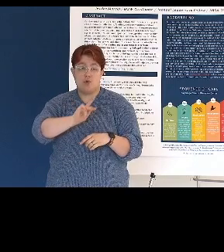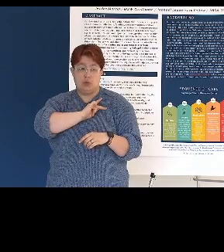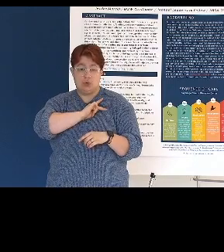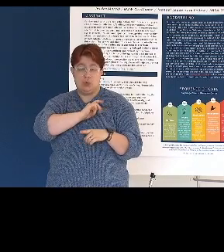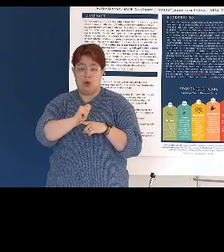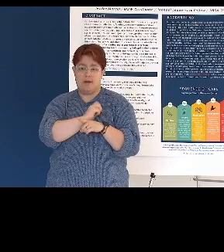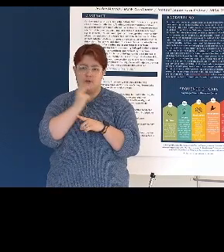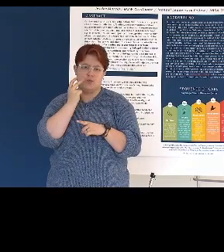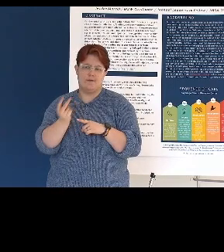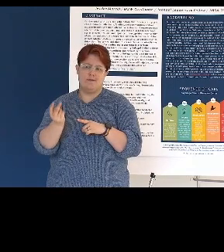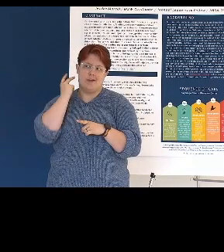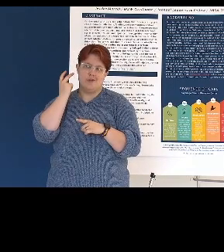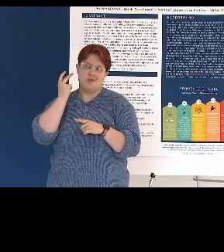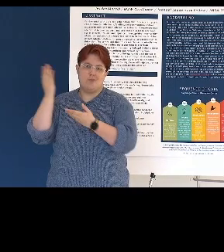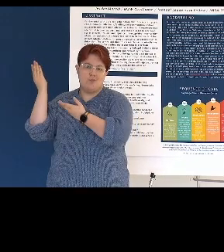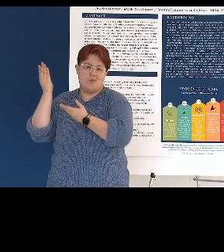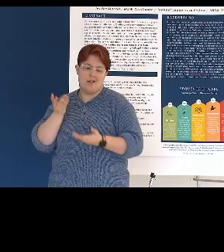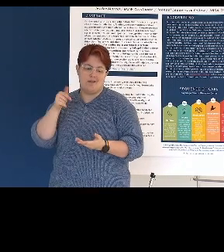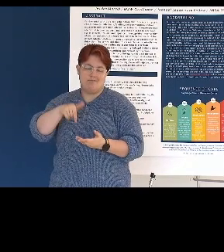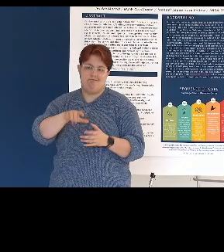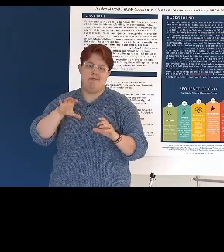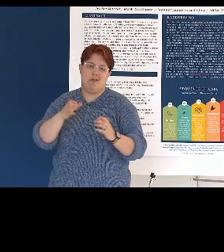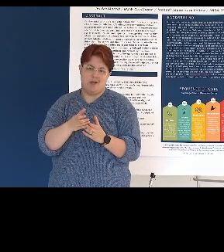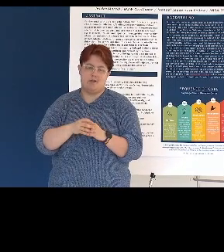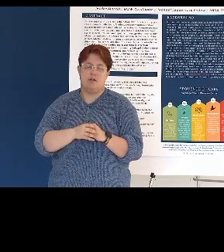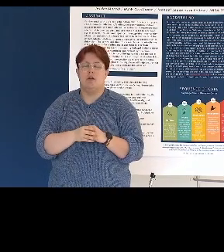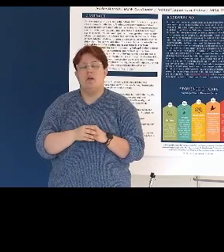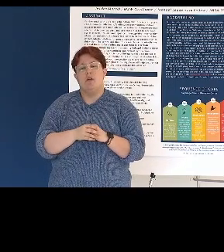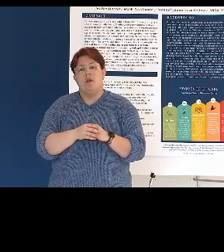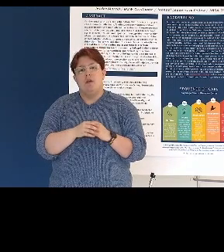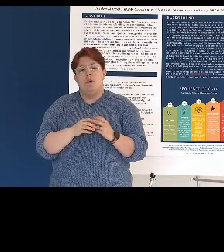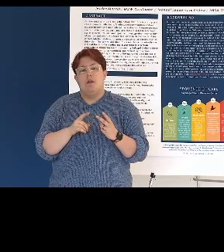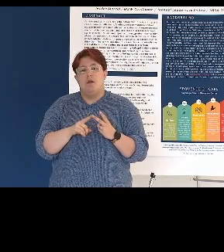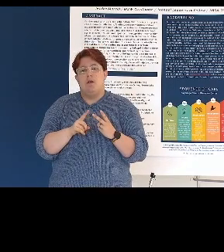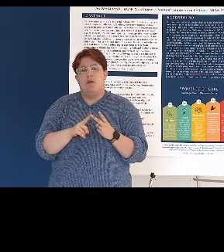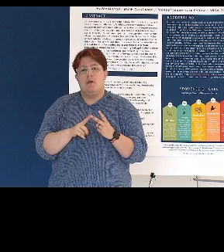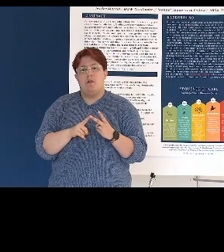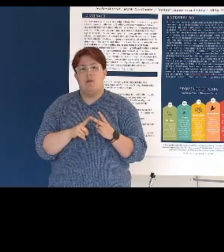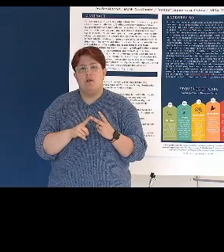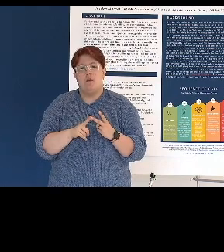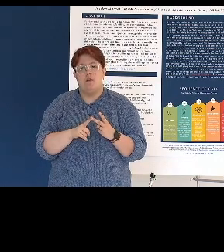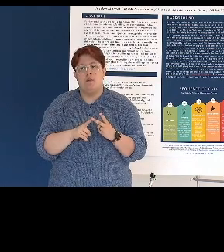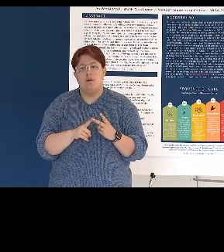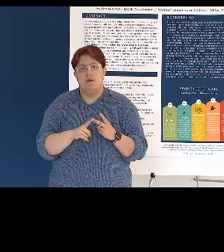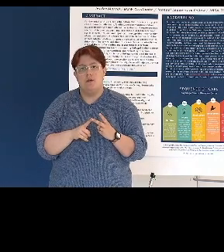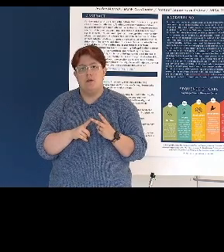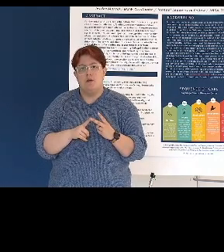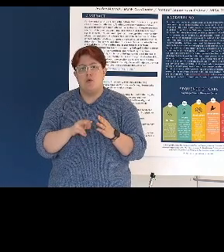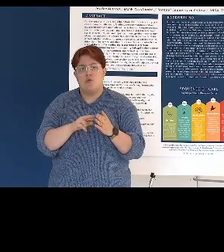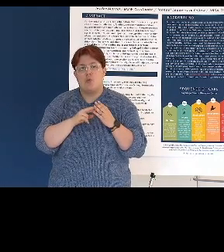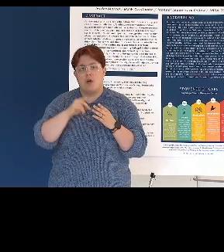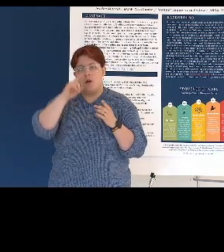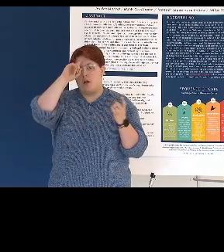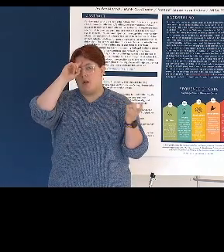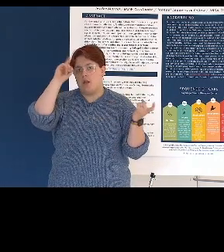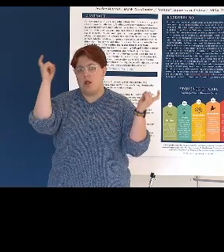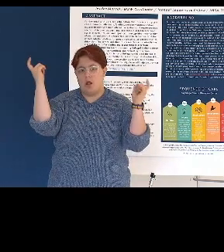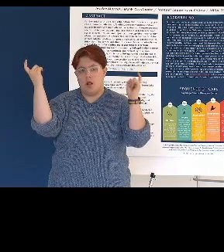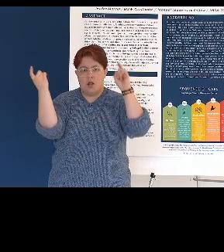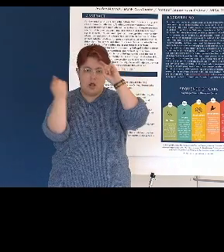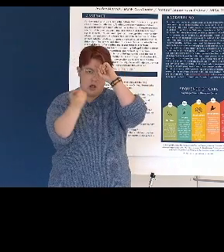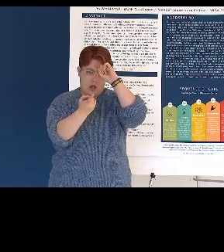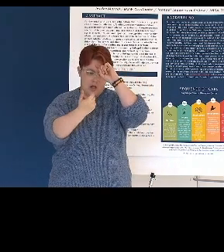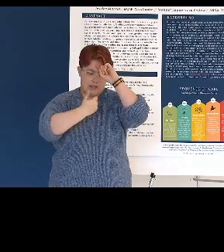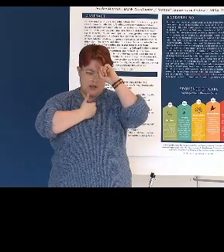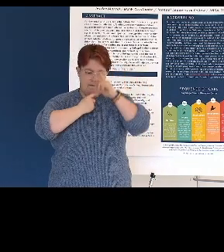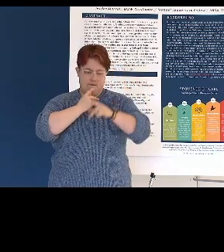reflection being brought into that space. And then it will also require a mindset shift from self-care and what we